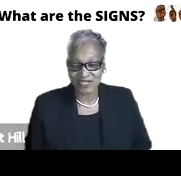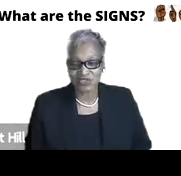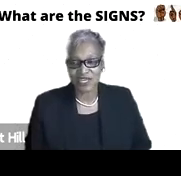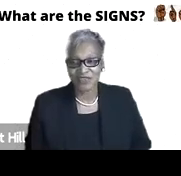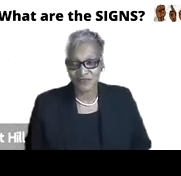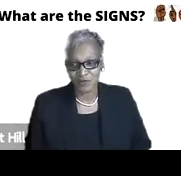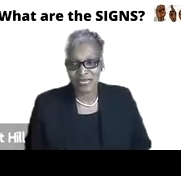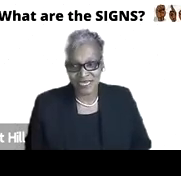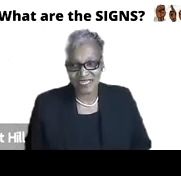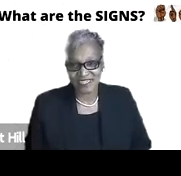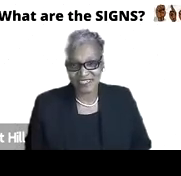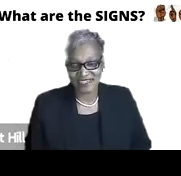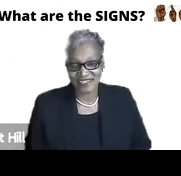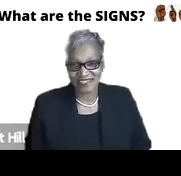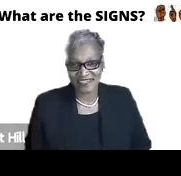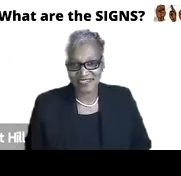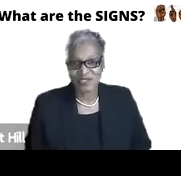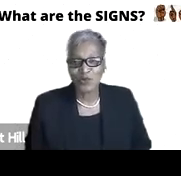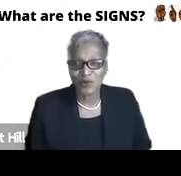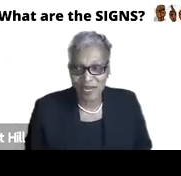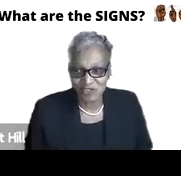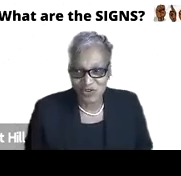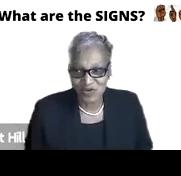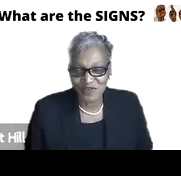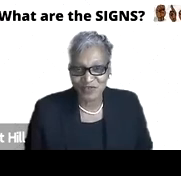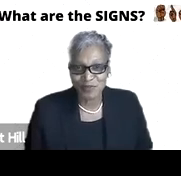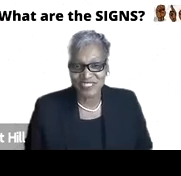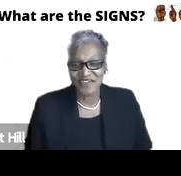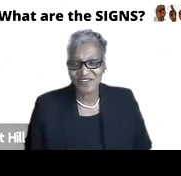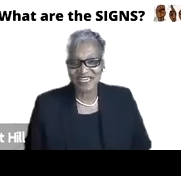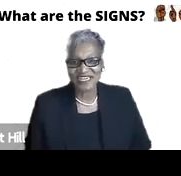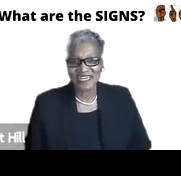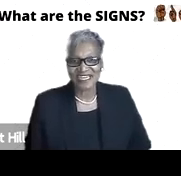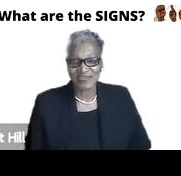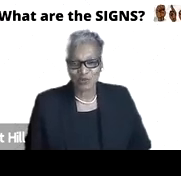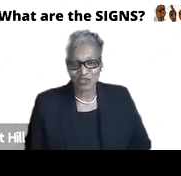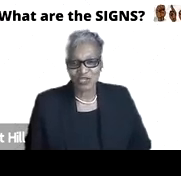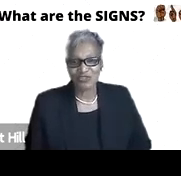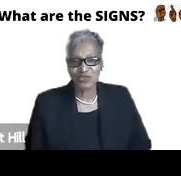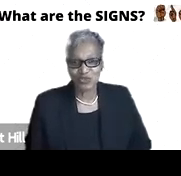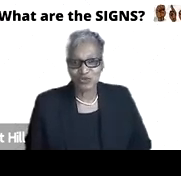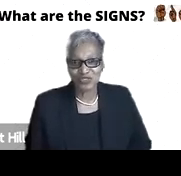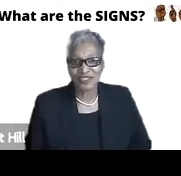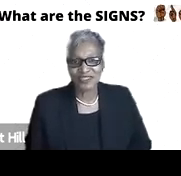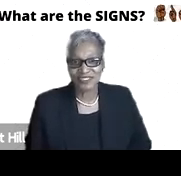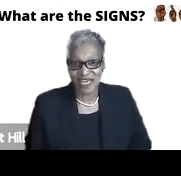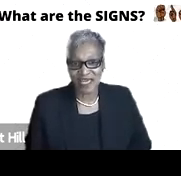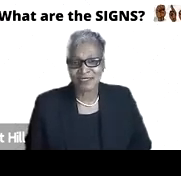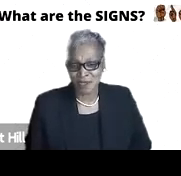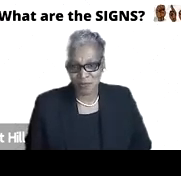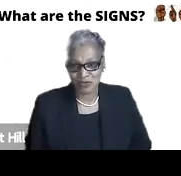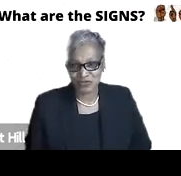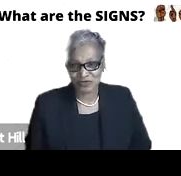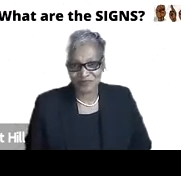helpful links at the very end. So we're about to turn it over to Miss Stephanie in order to introduce the